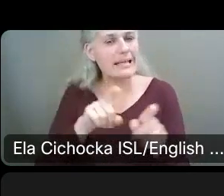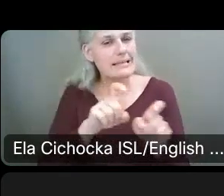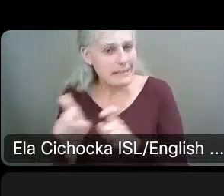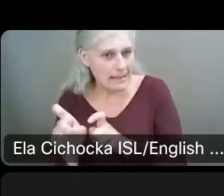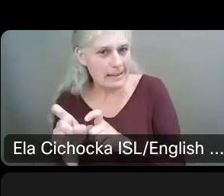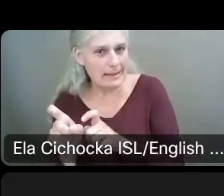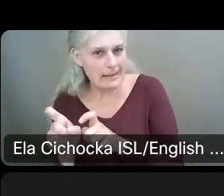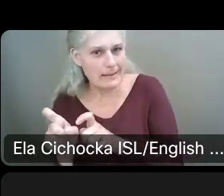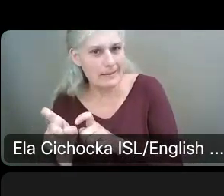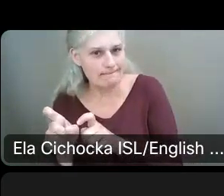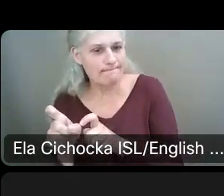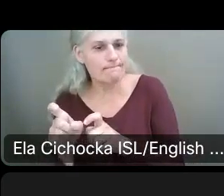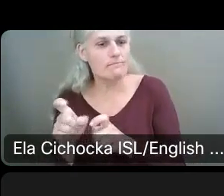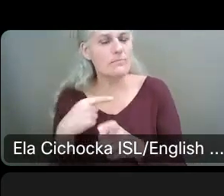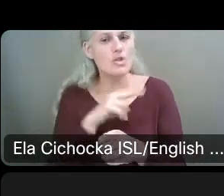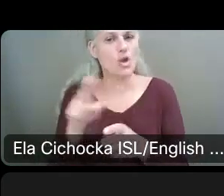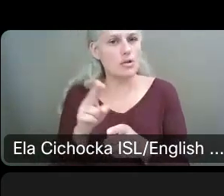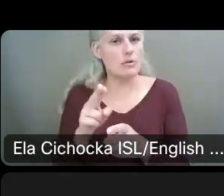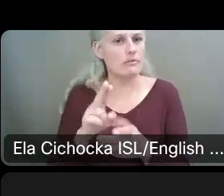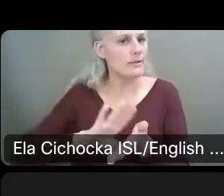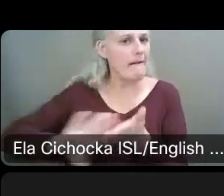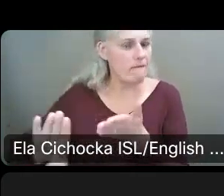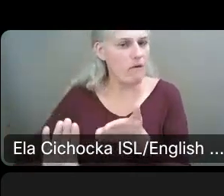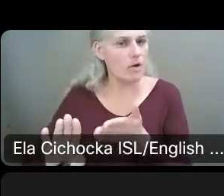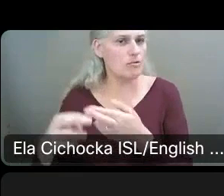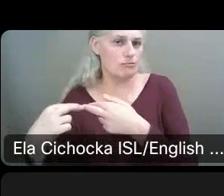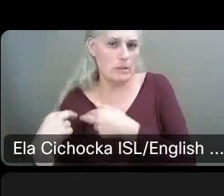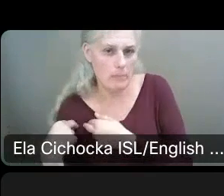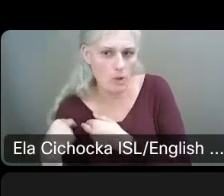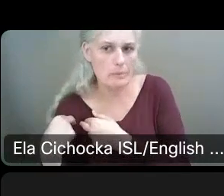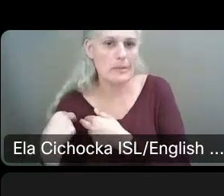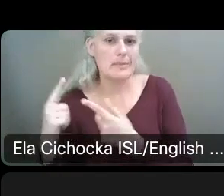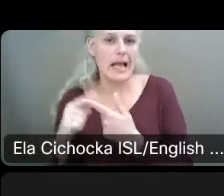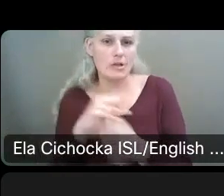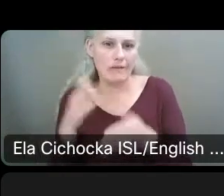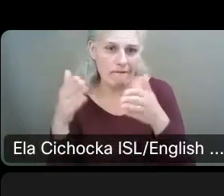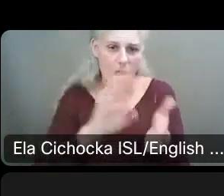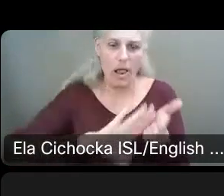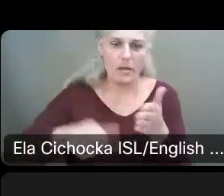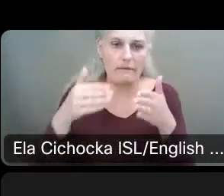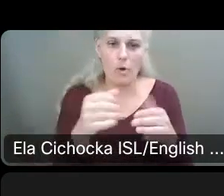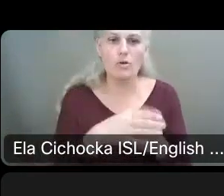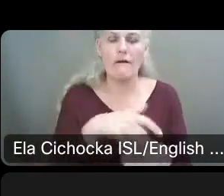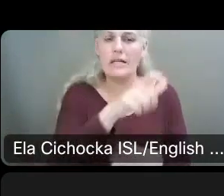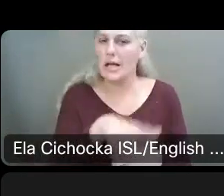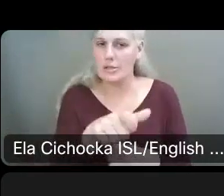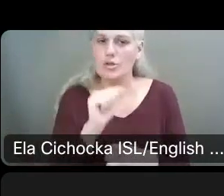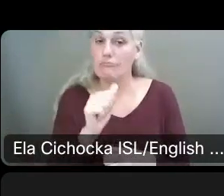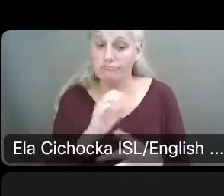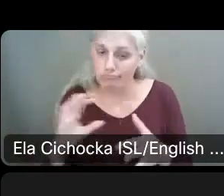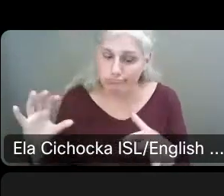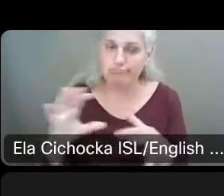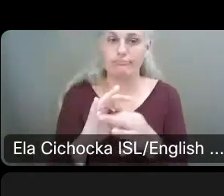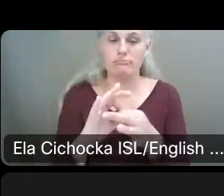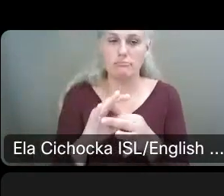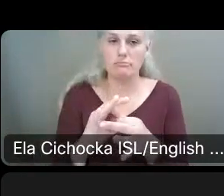absolving people of accountability or diminishing the primary victim, you know, who is the patient. So I'll leave that with you, and